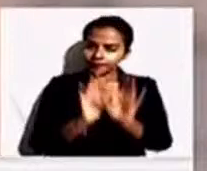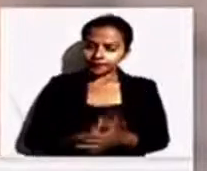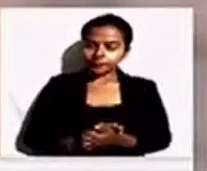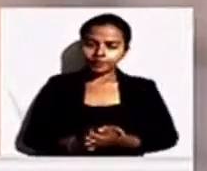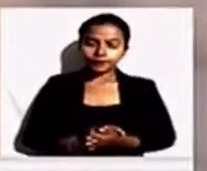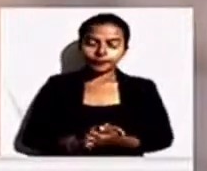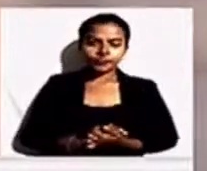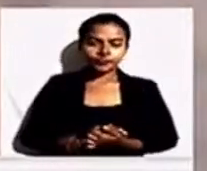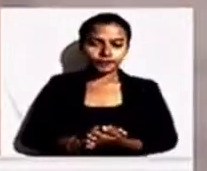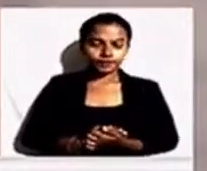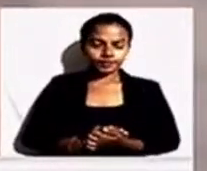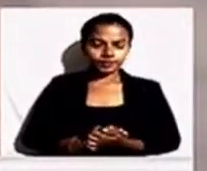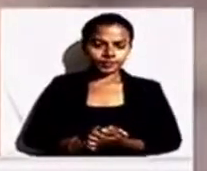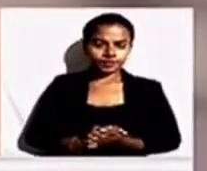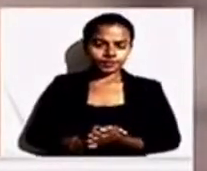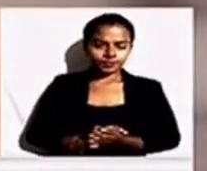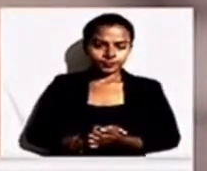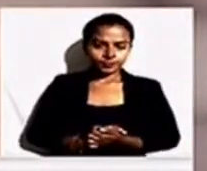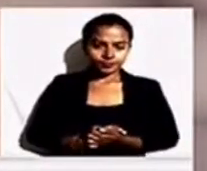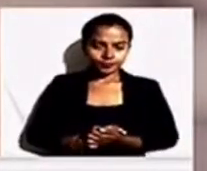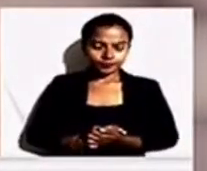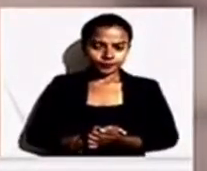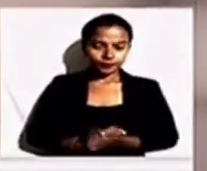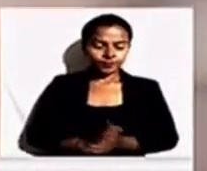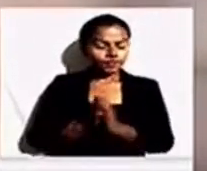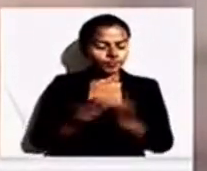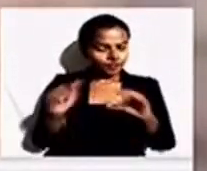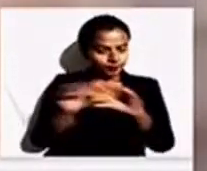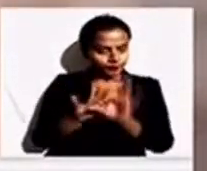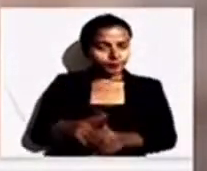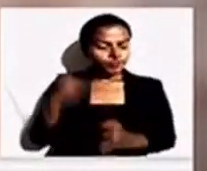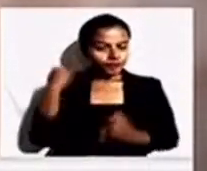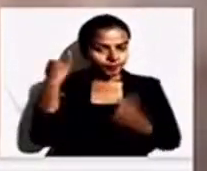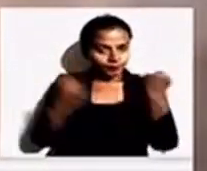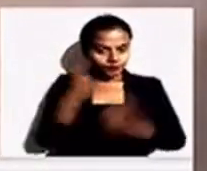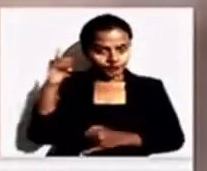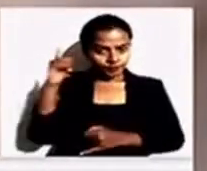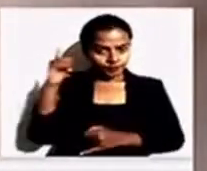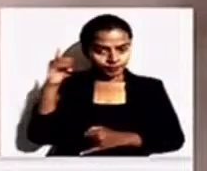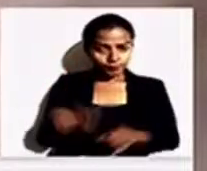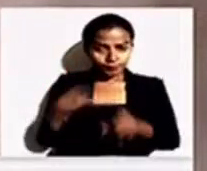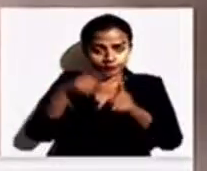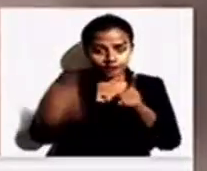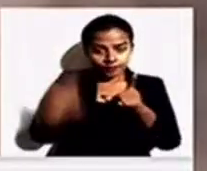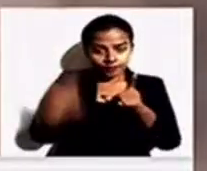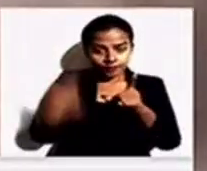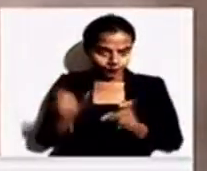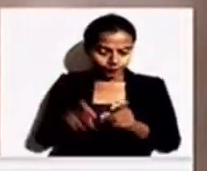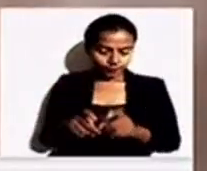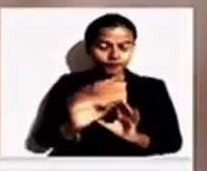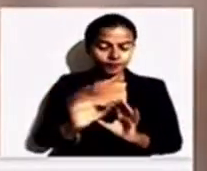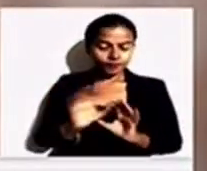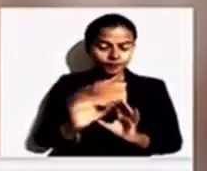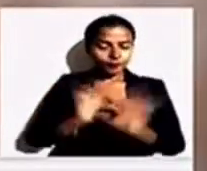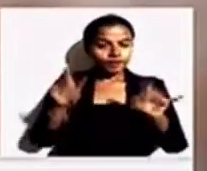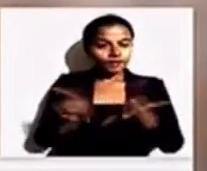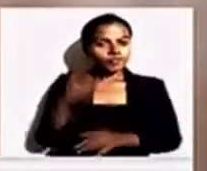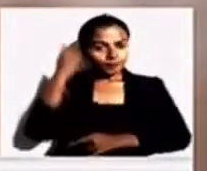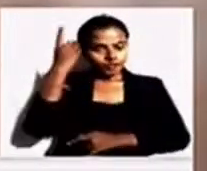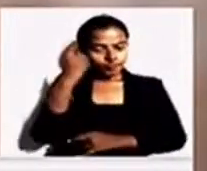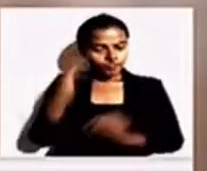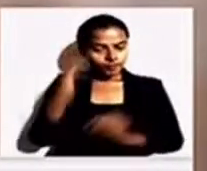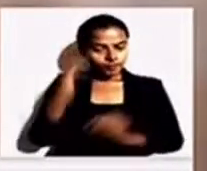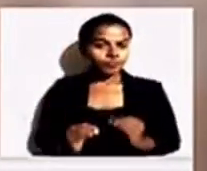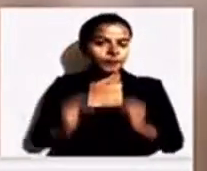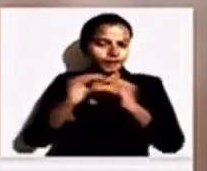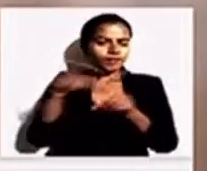The observance of International Day of Persons with Disabilities aims to promote an understanding of disability issues and